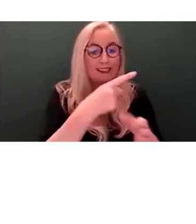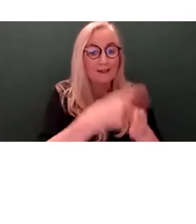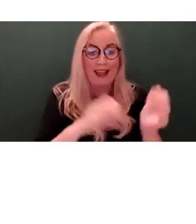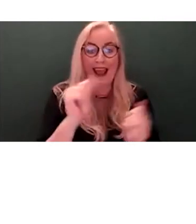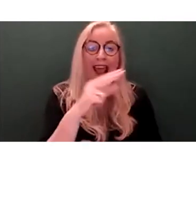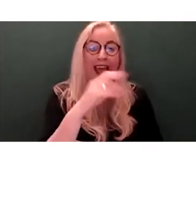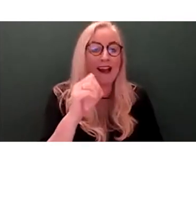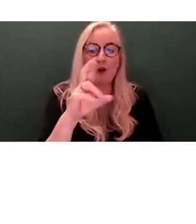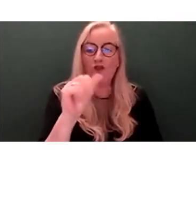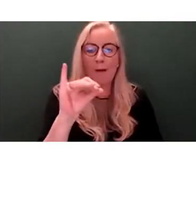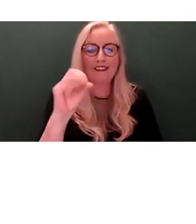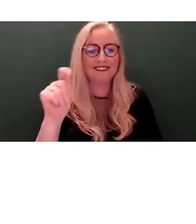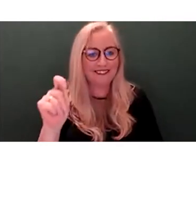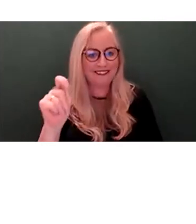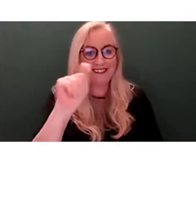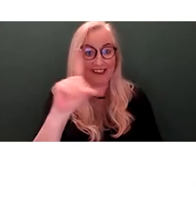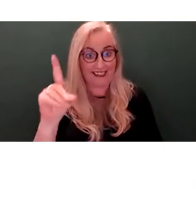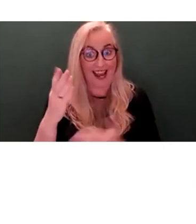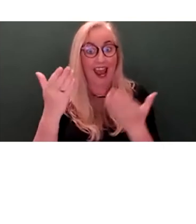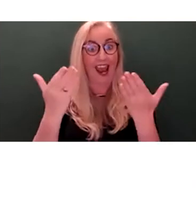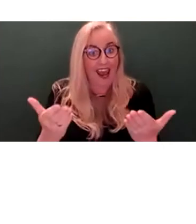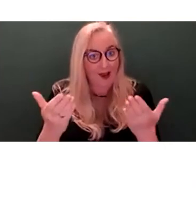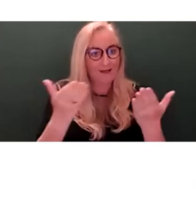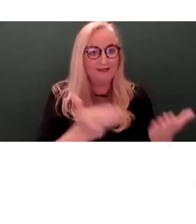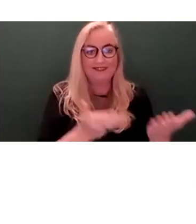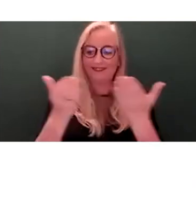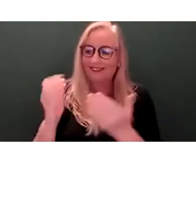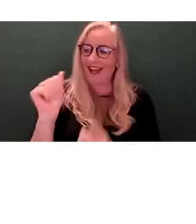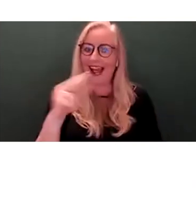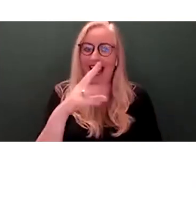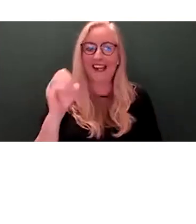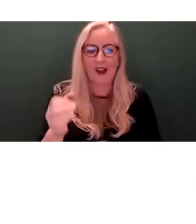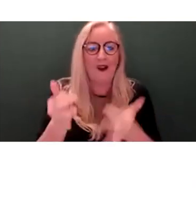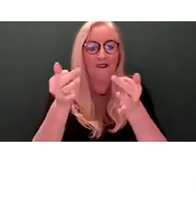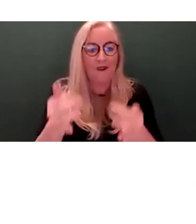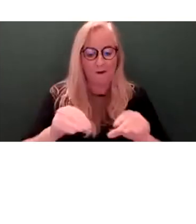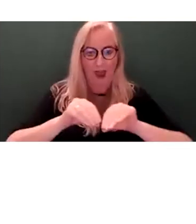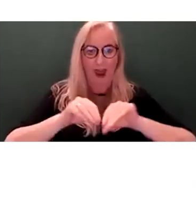TD, and I'm going to hand it over now to Anne to formally